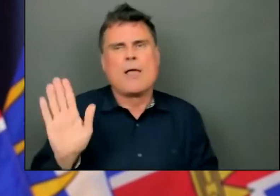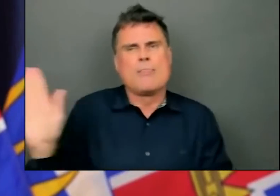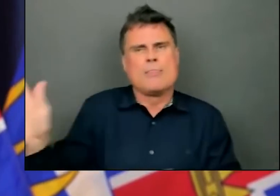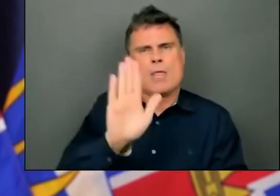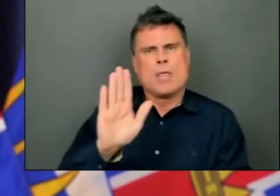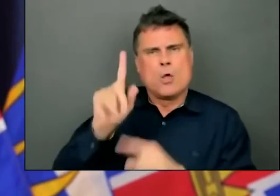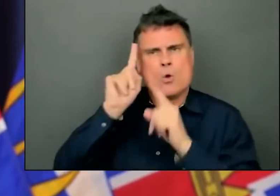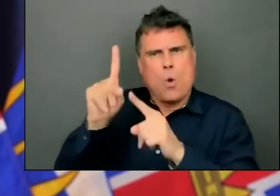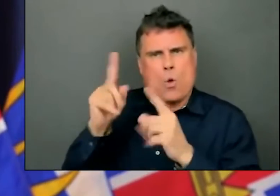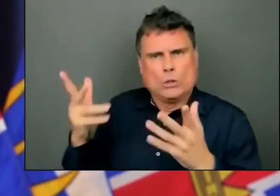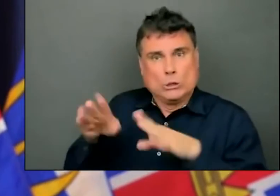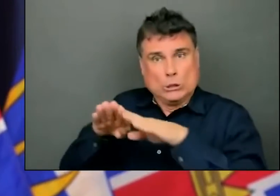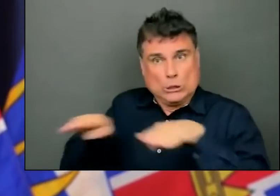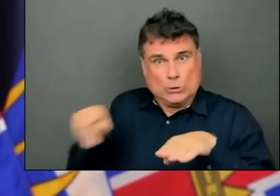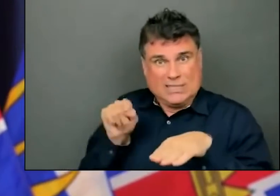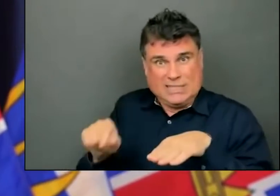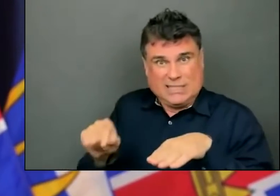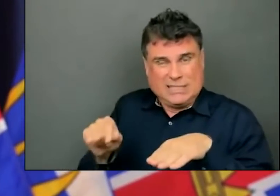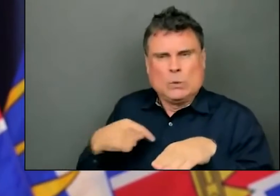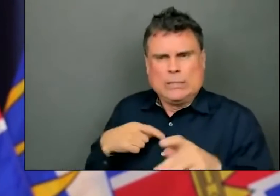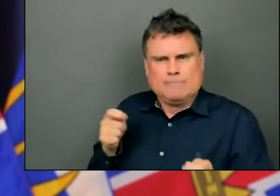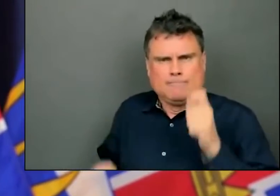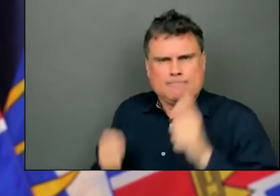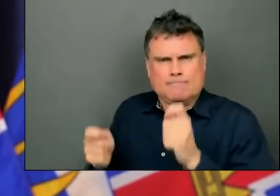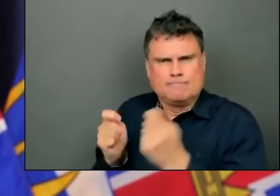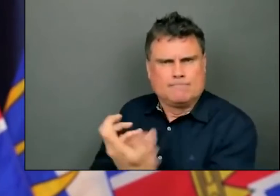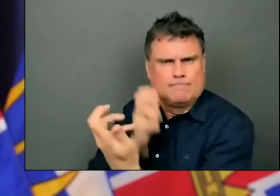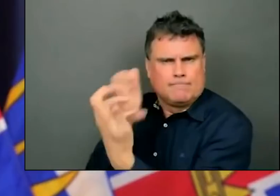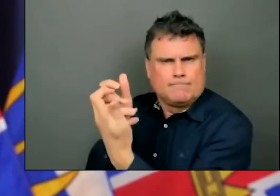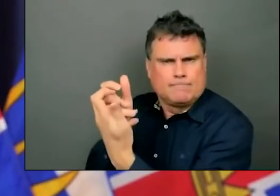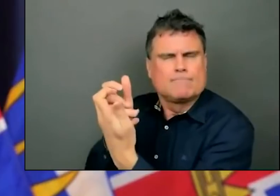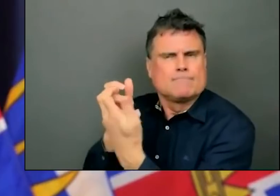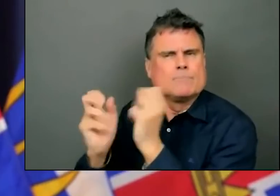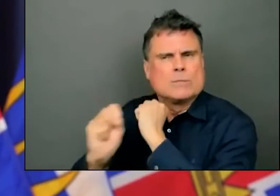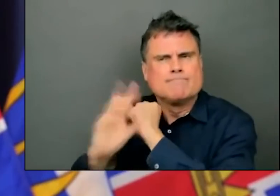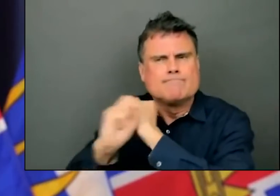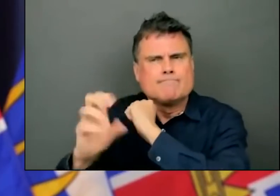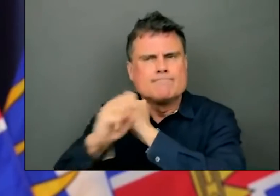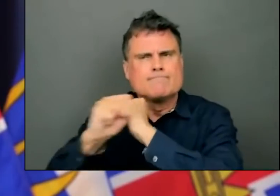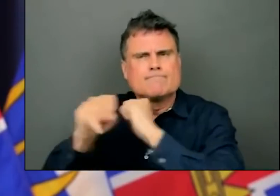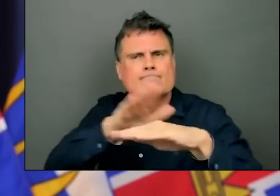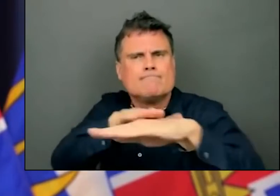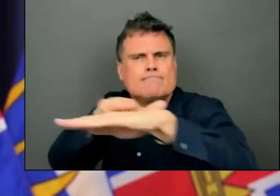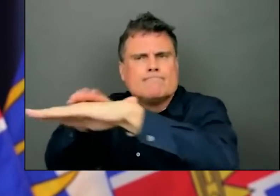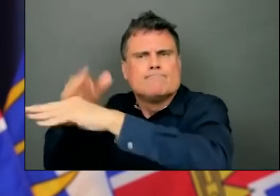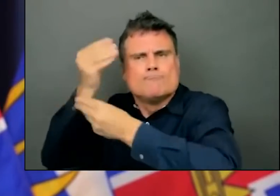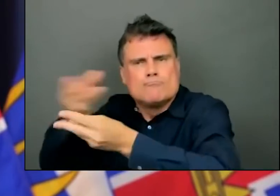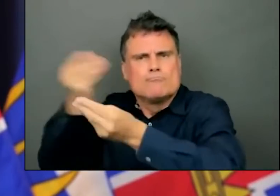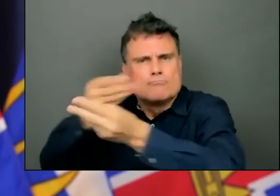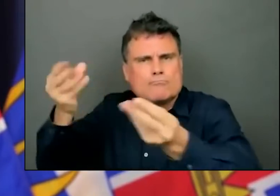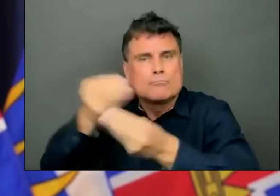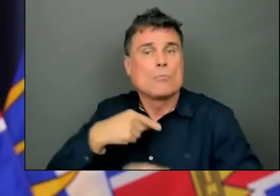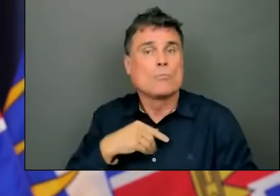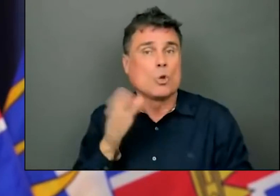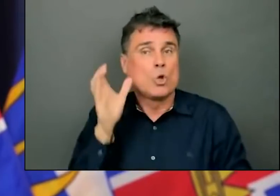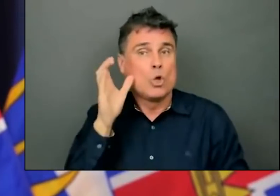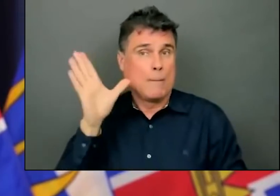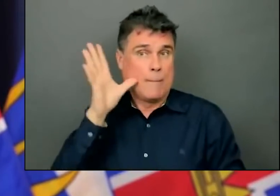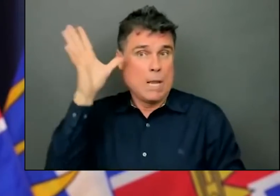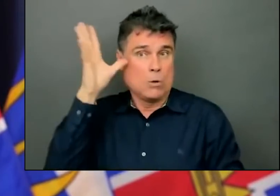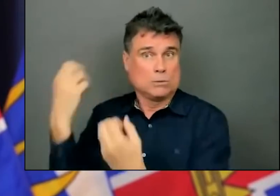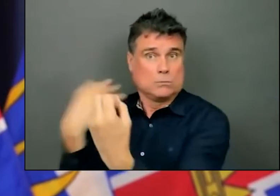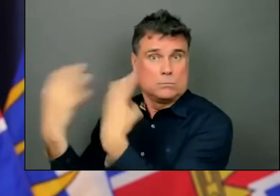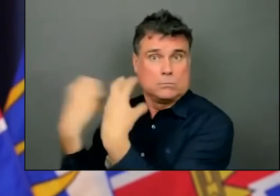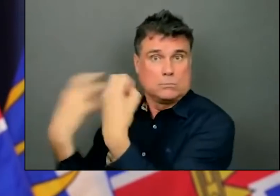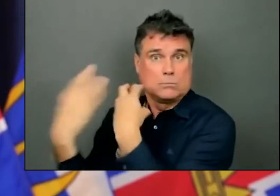it in a whole variety of settings, but we really have focused the things that we heard that were most important. We're having immunizers who